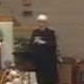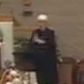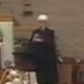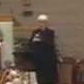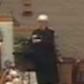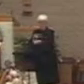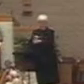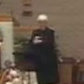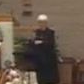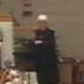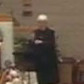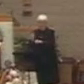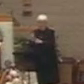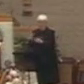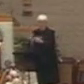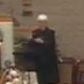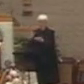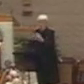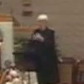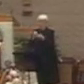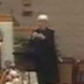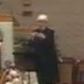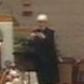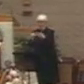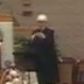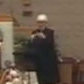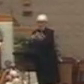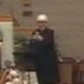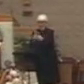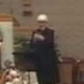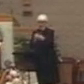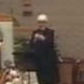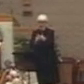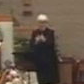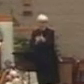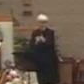There are three things that I'd like to share in a second.